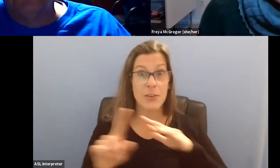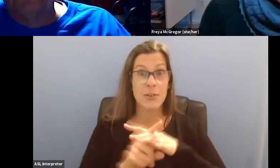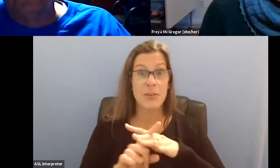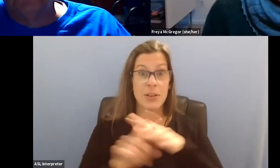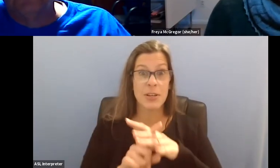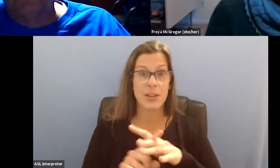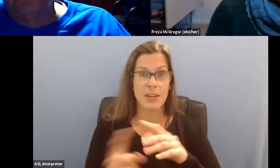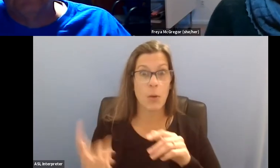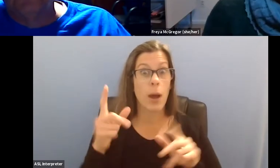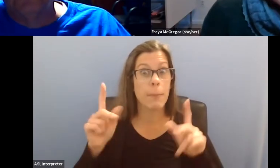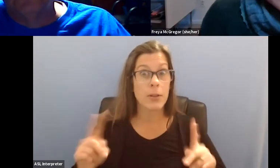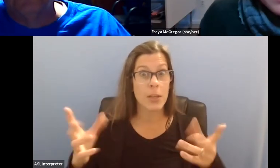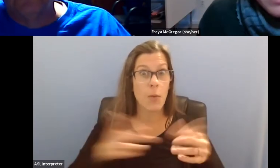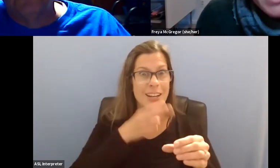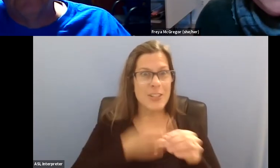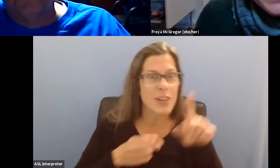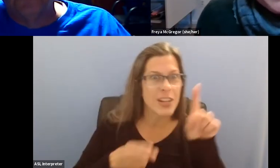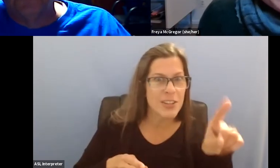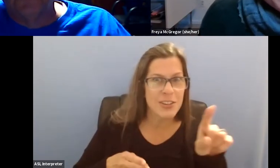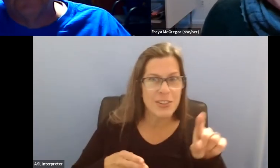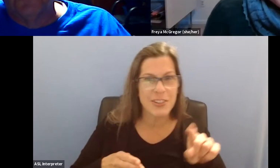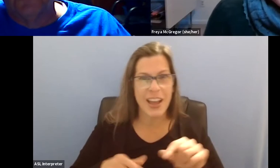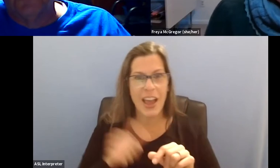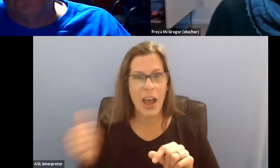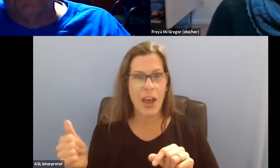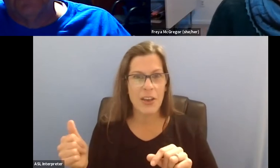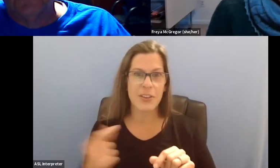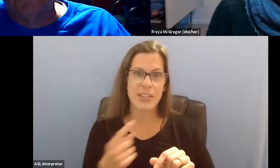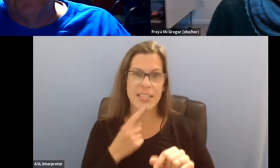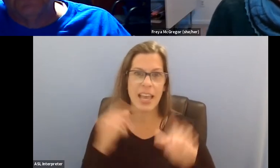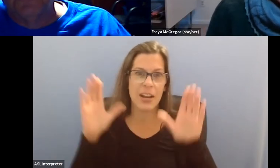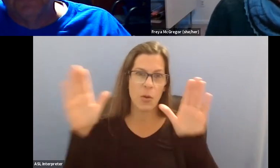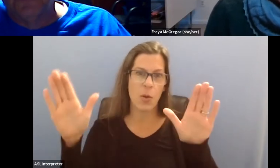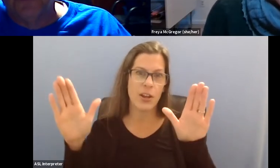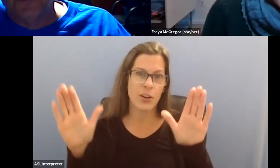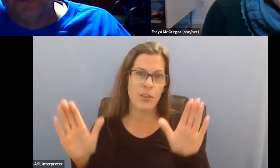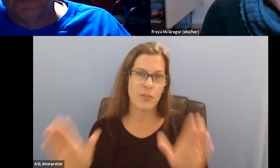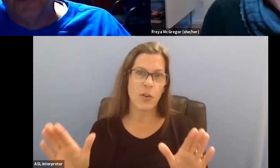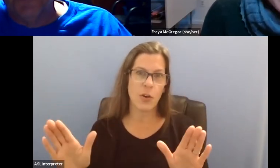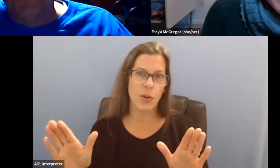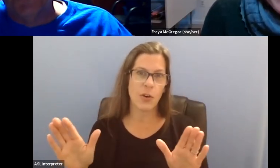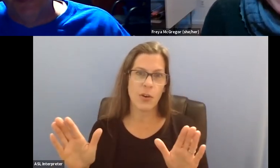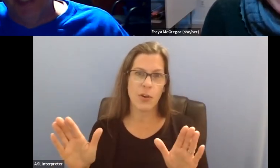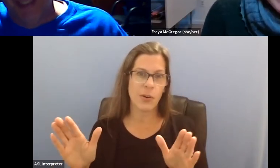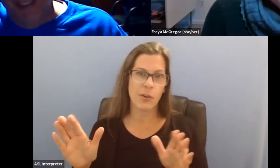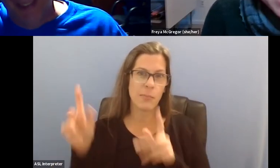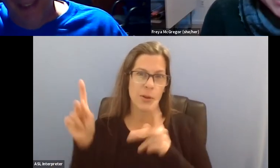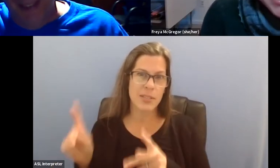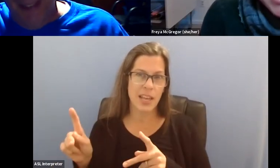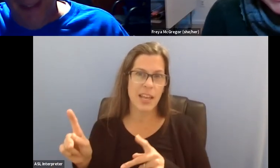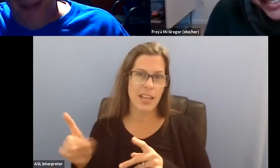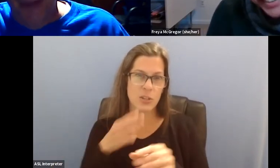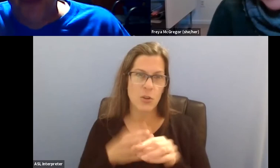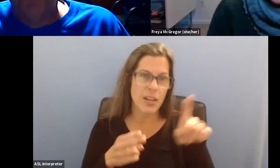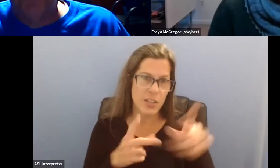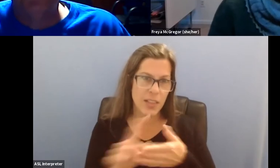person's offered to go birding with you. Carrie, um, another one of our wonderful birdability captains said she had an awesome time birding with you the other week. And Emerson,